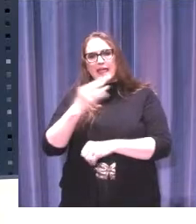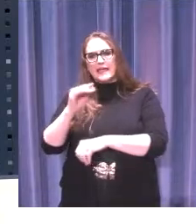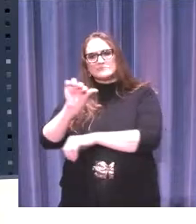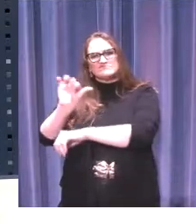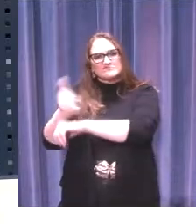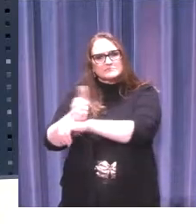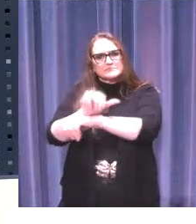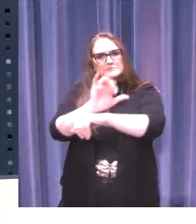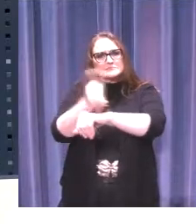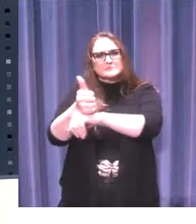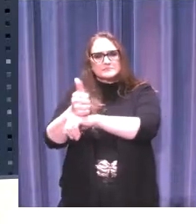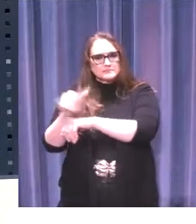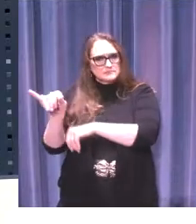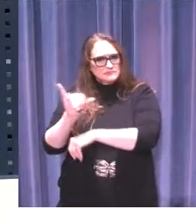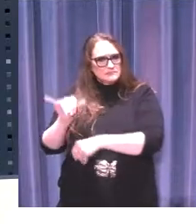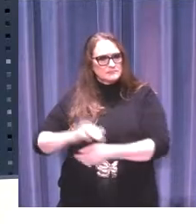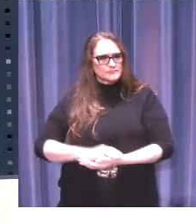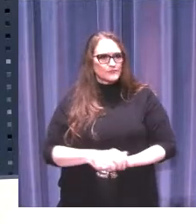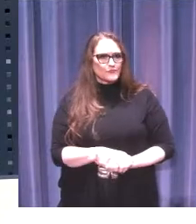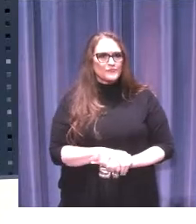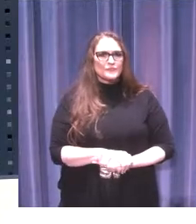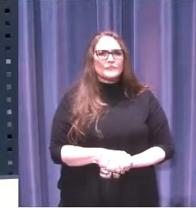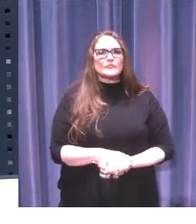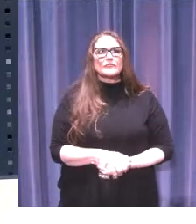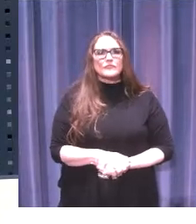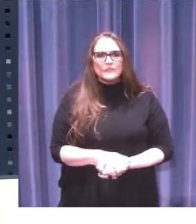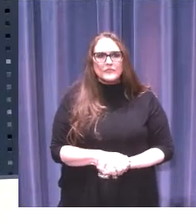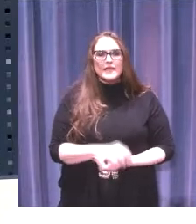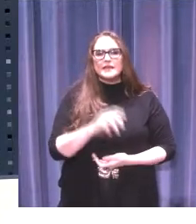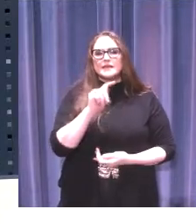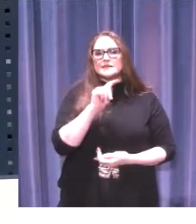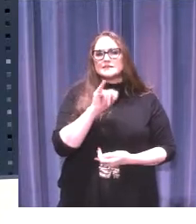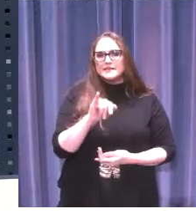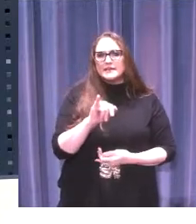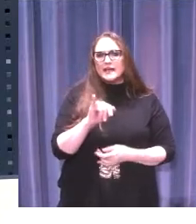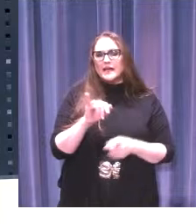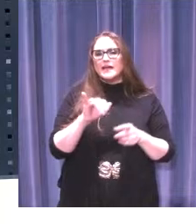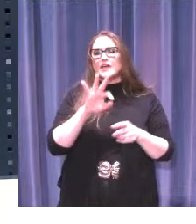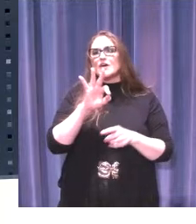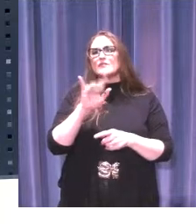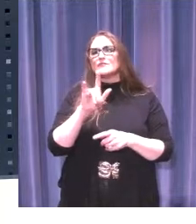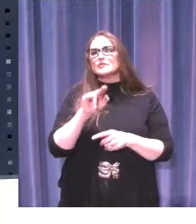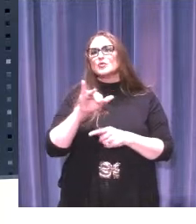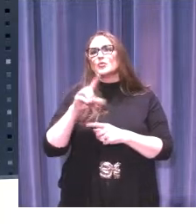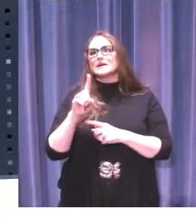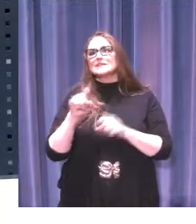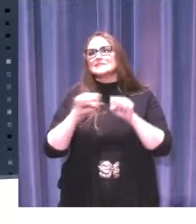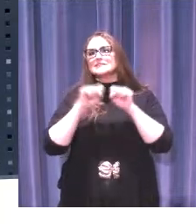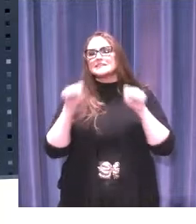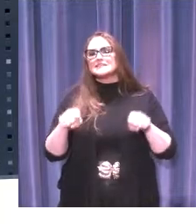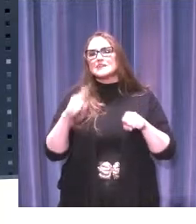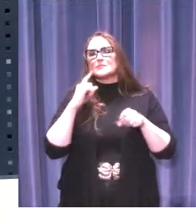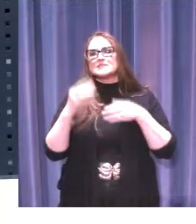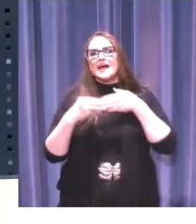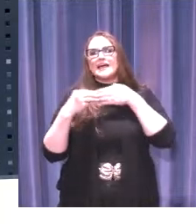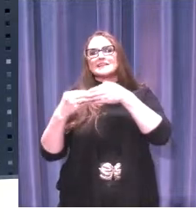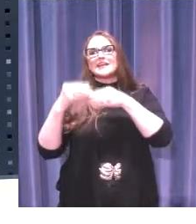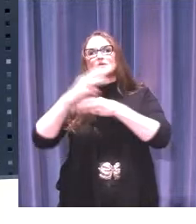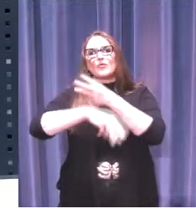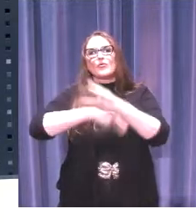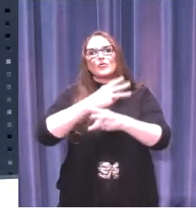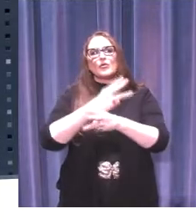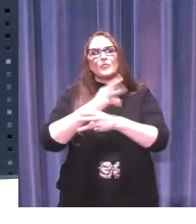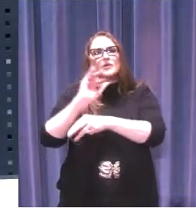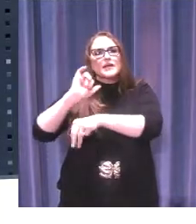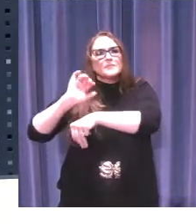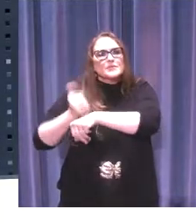implementations as well. At TI Fluid Systems, I led the global implementation of